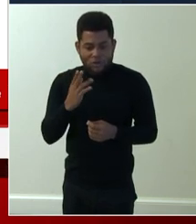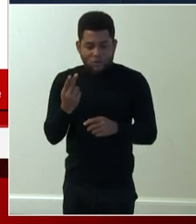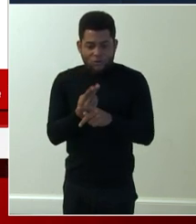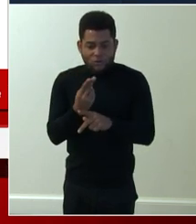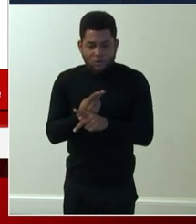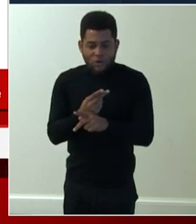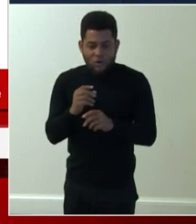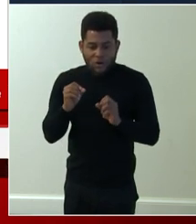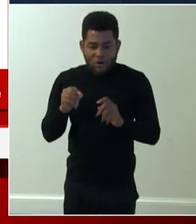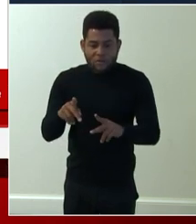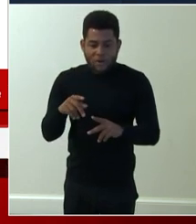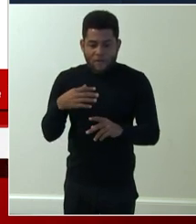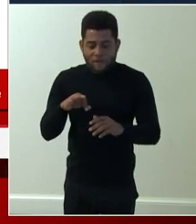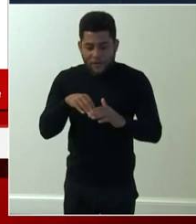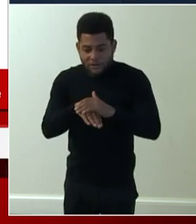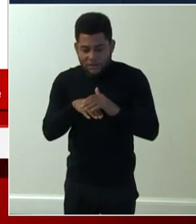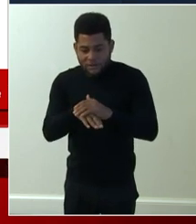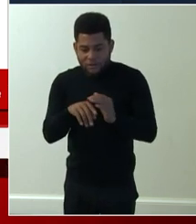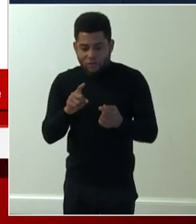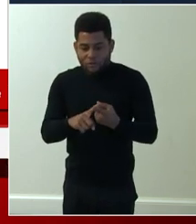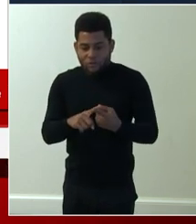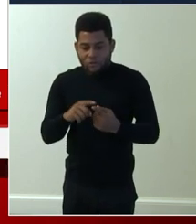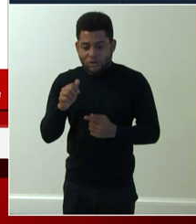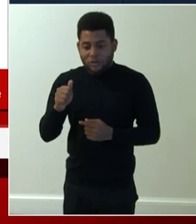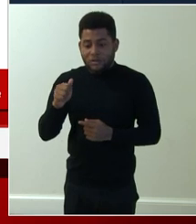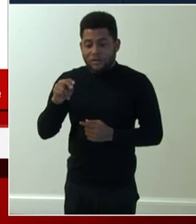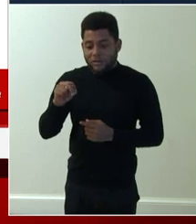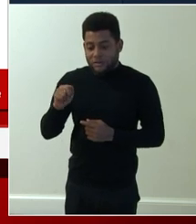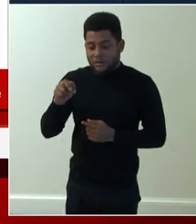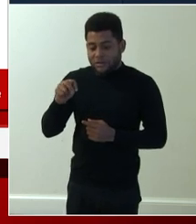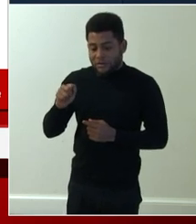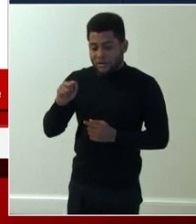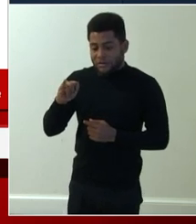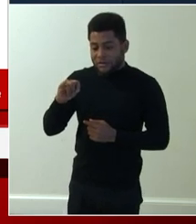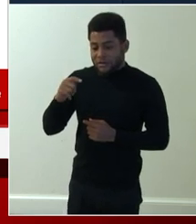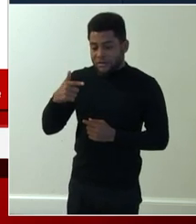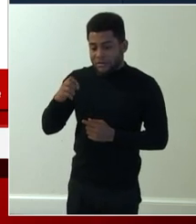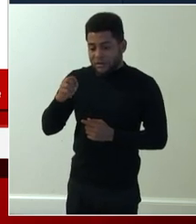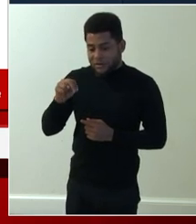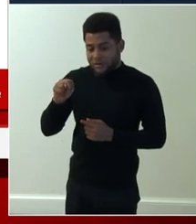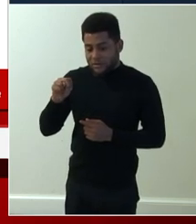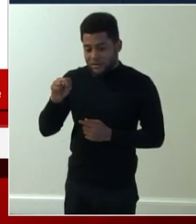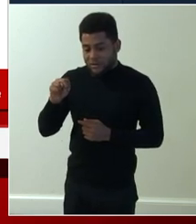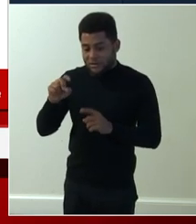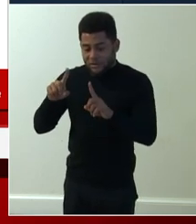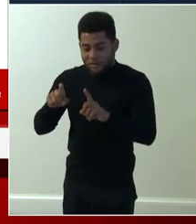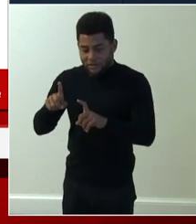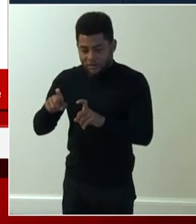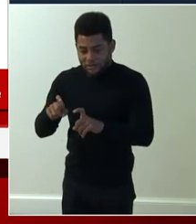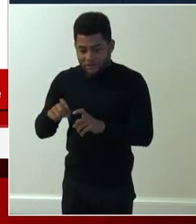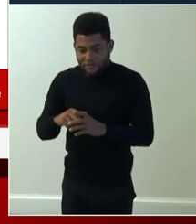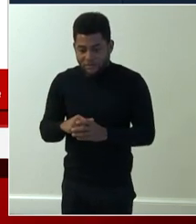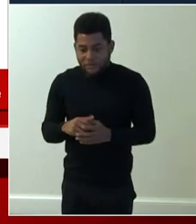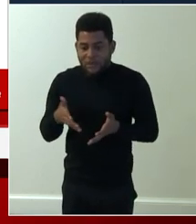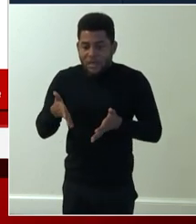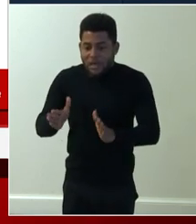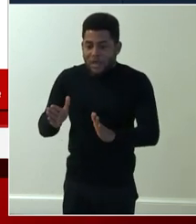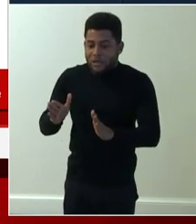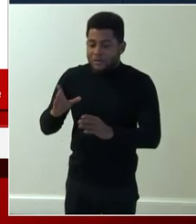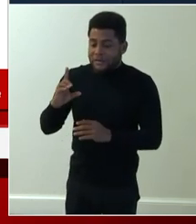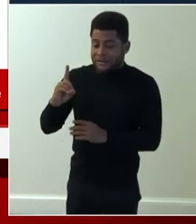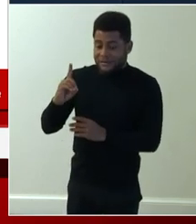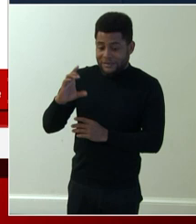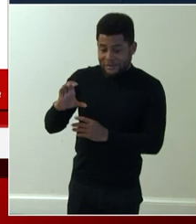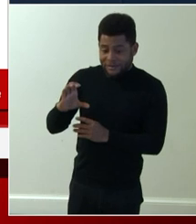access to the antigen-based tests, and this will allow DCPS and our public charter schools to begin